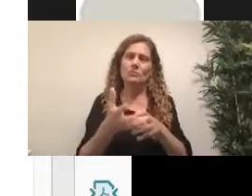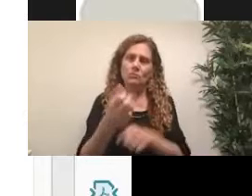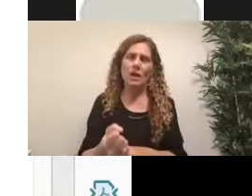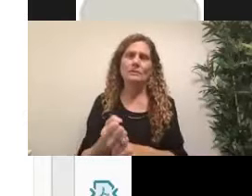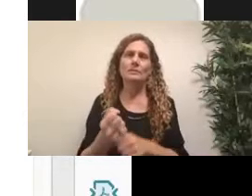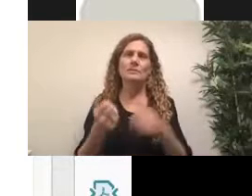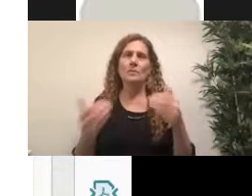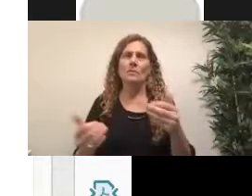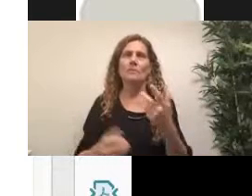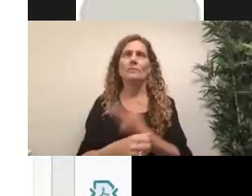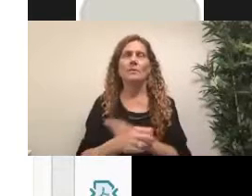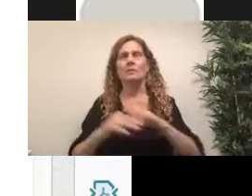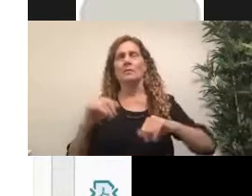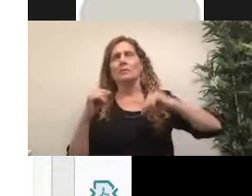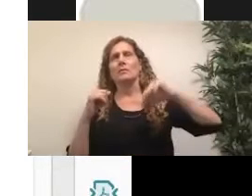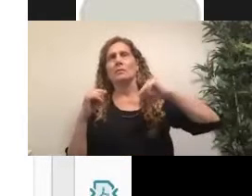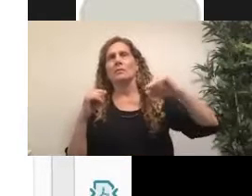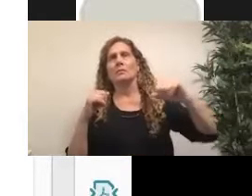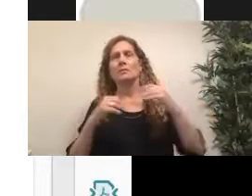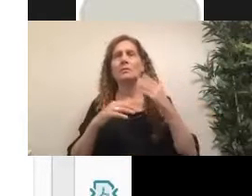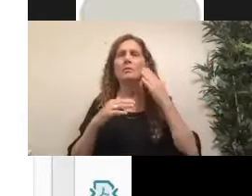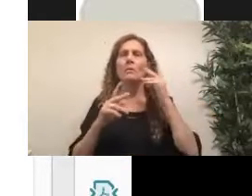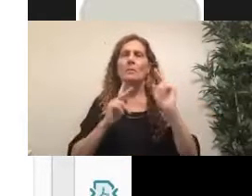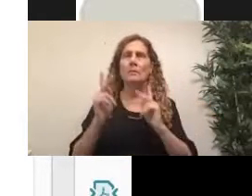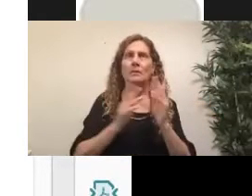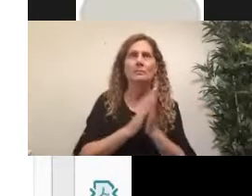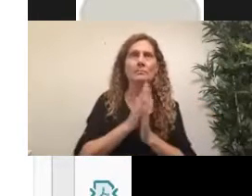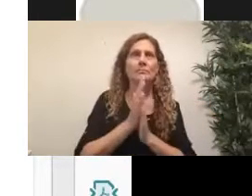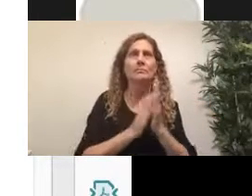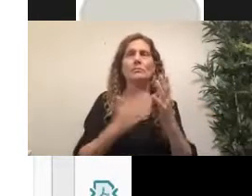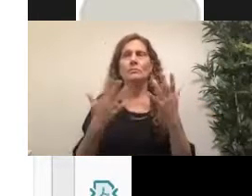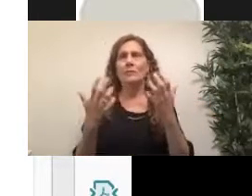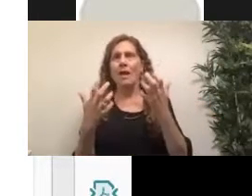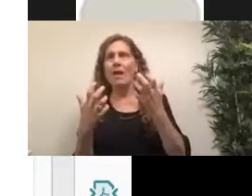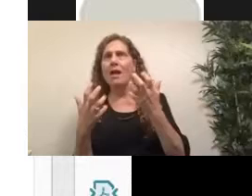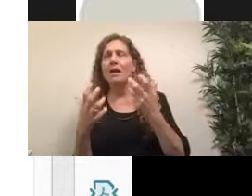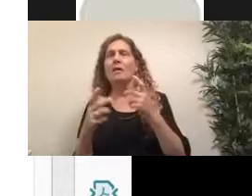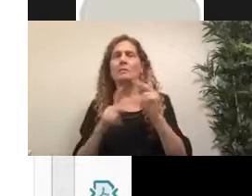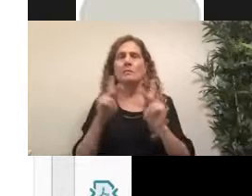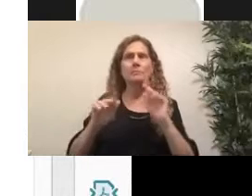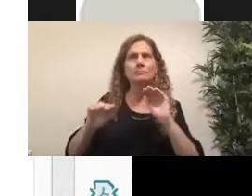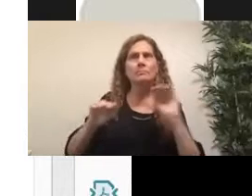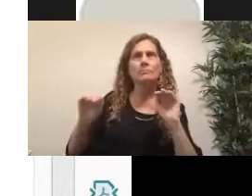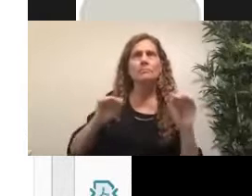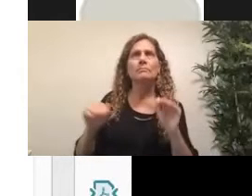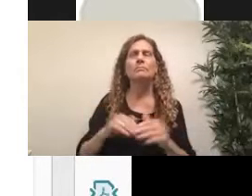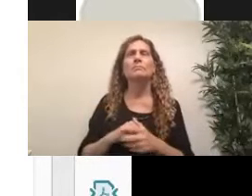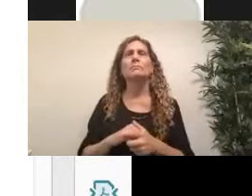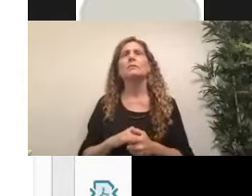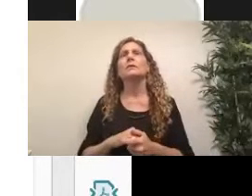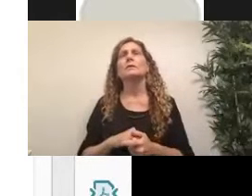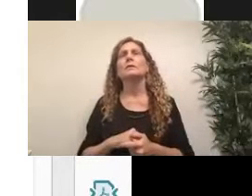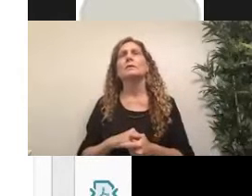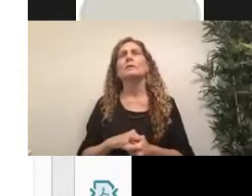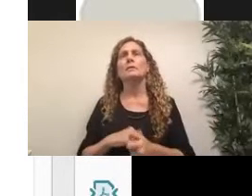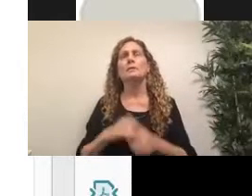reputable education sources, being conscientious about sharing information about the COVID vaccine, and being culturally